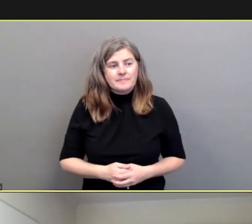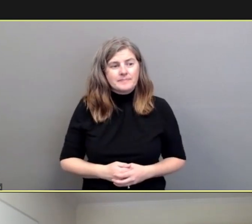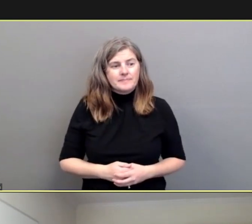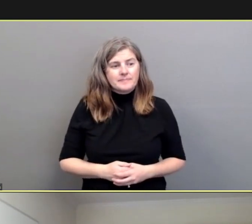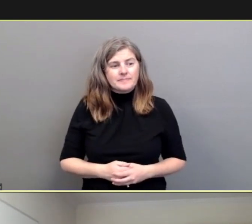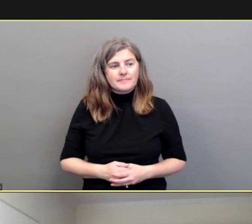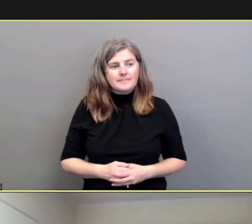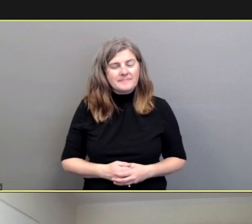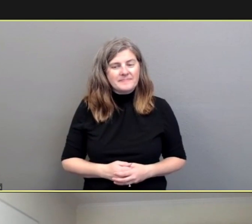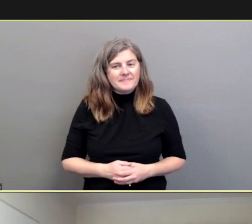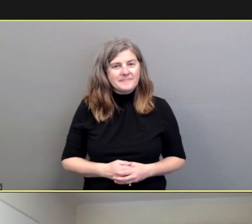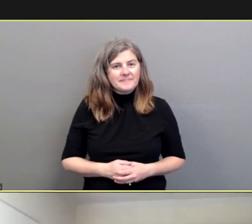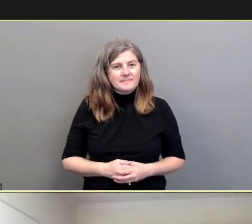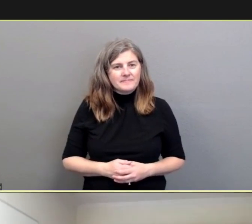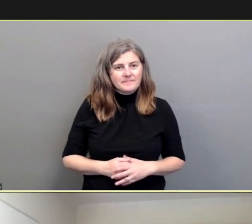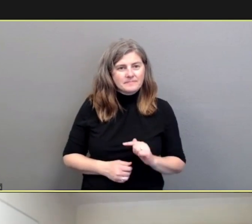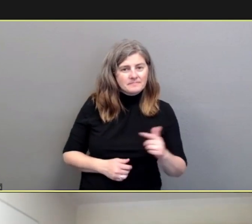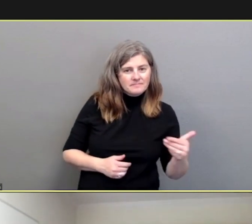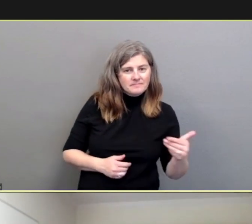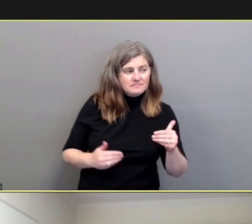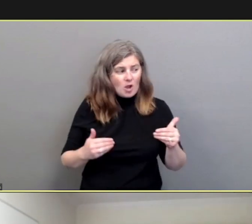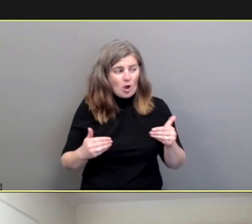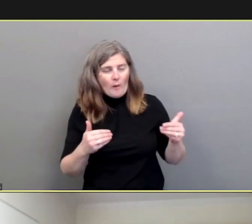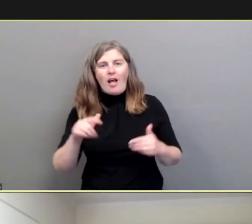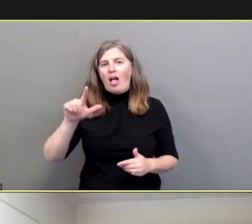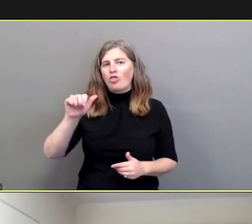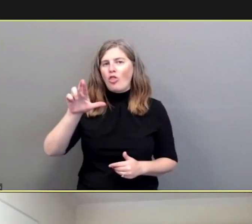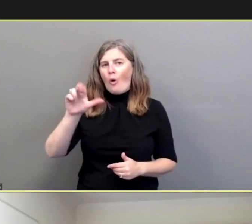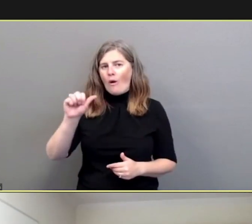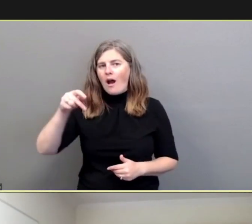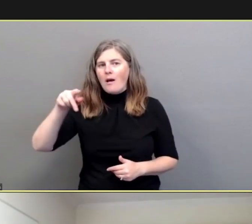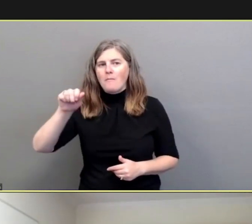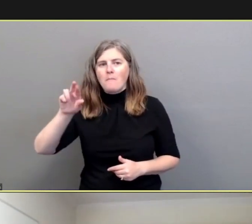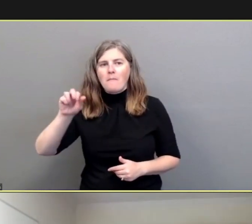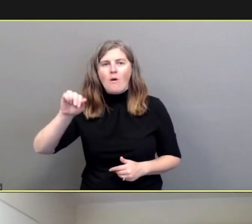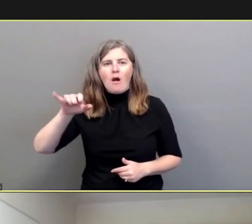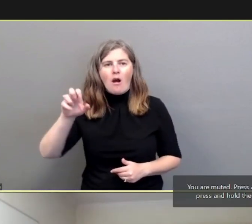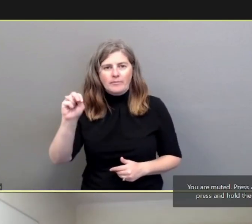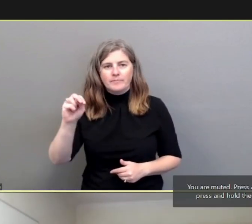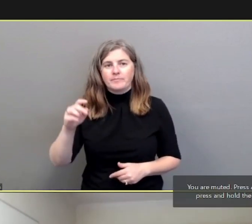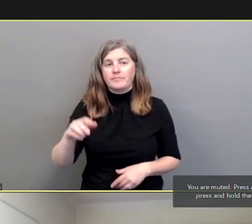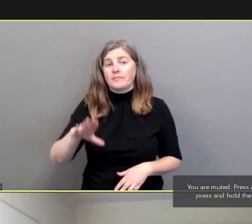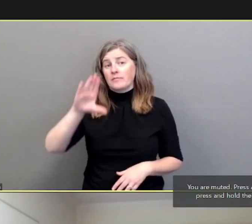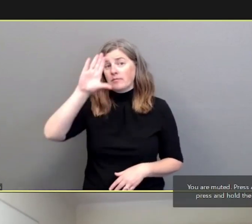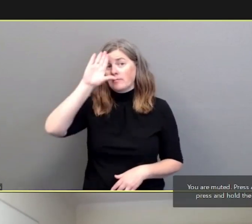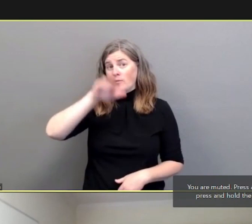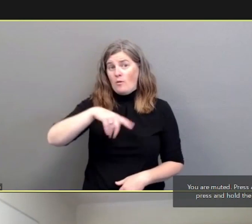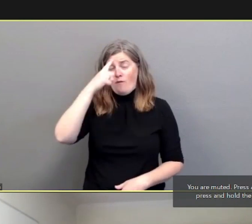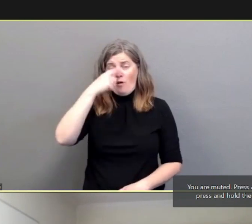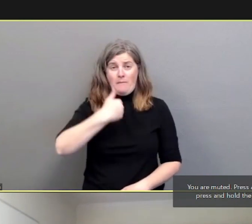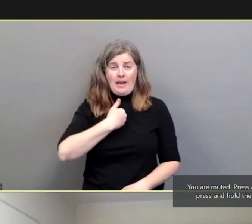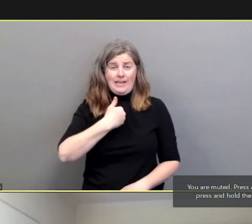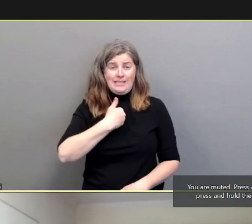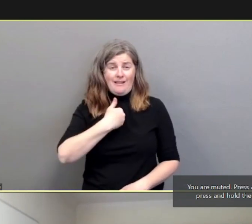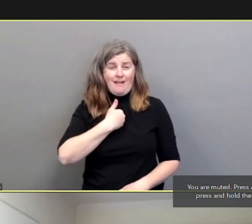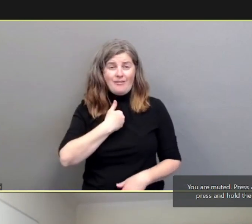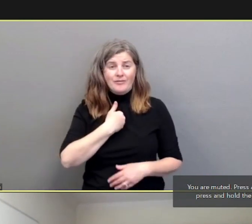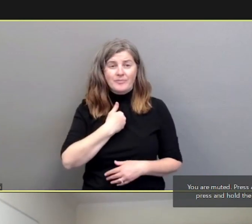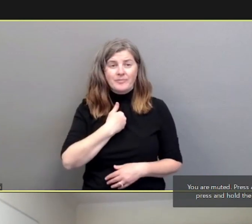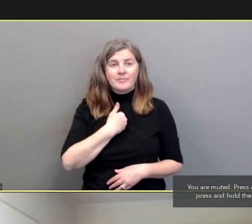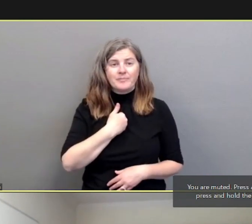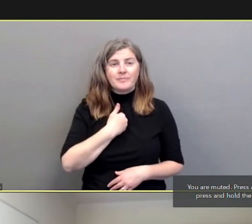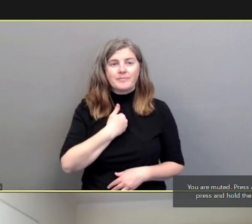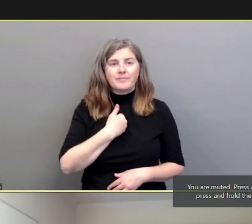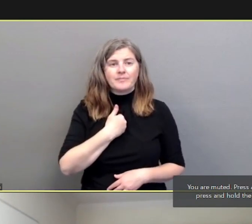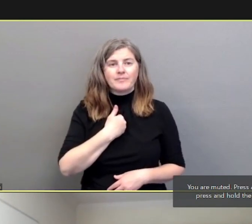Go ahead, Laura. Oh, go ahead. Oh, okay, great. Well, I mean, for me, I think, on the